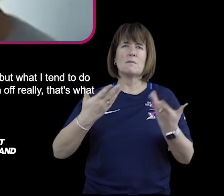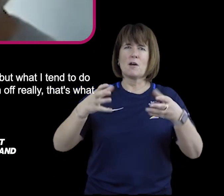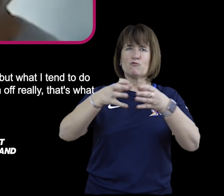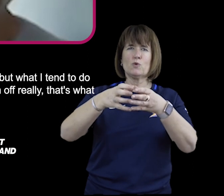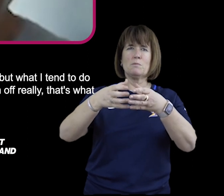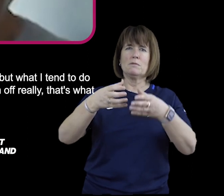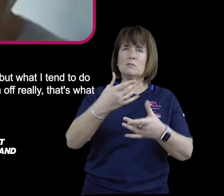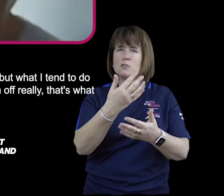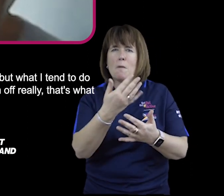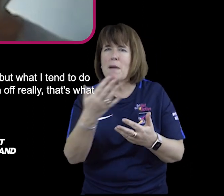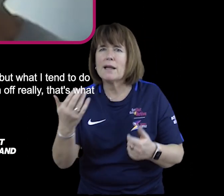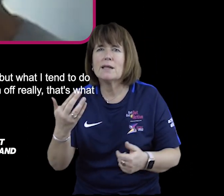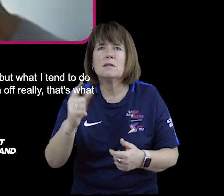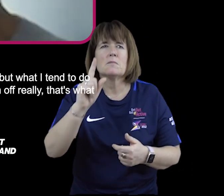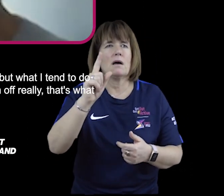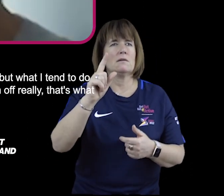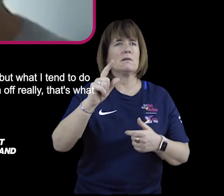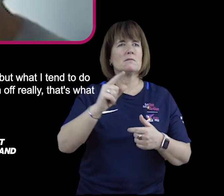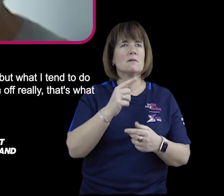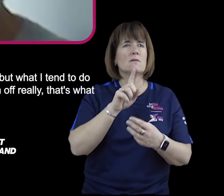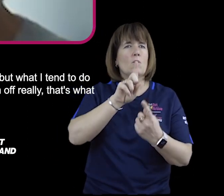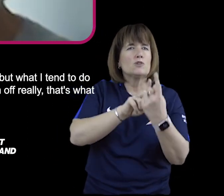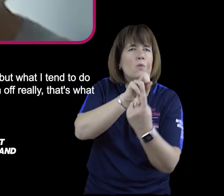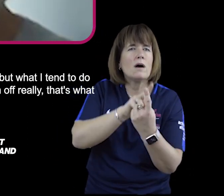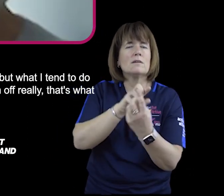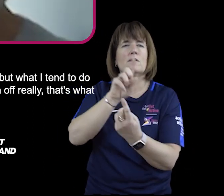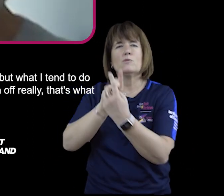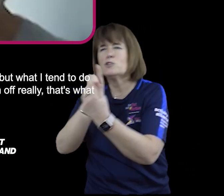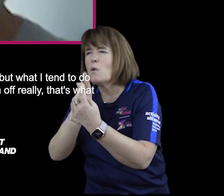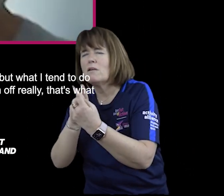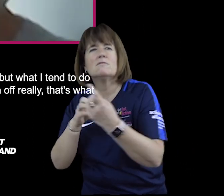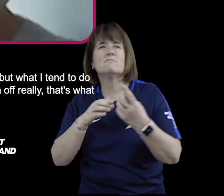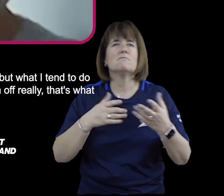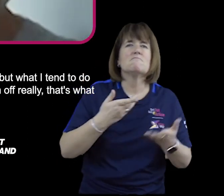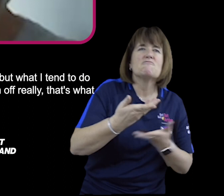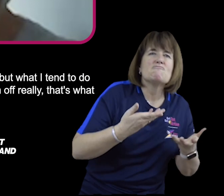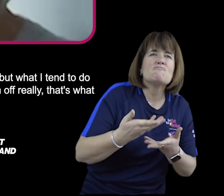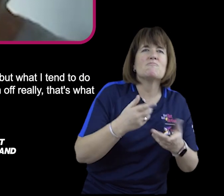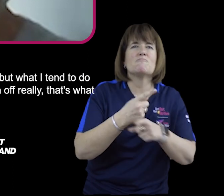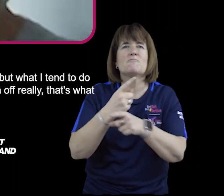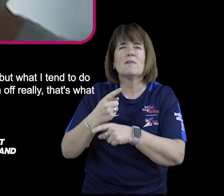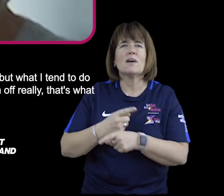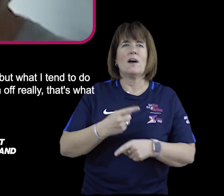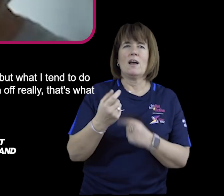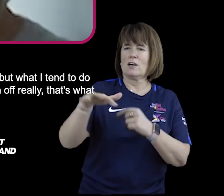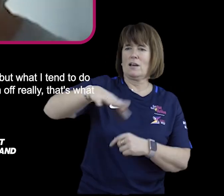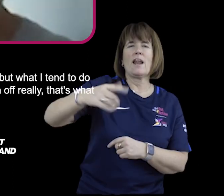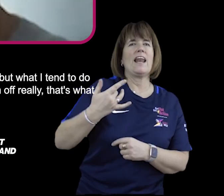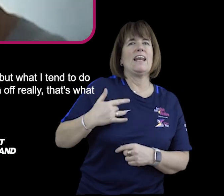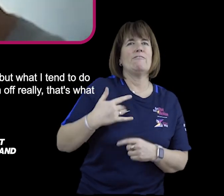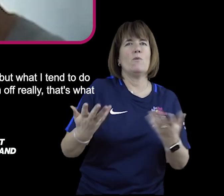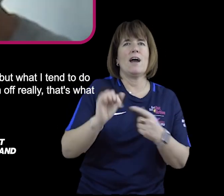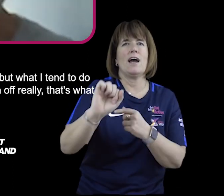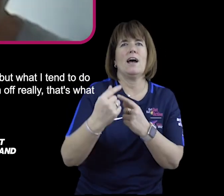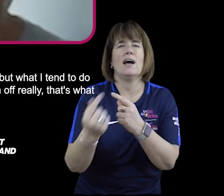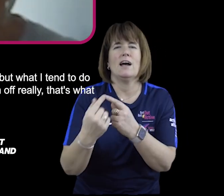have a lot in my group now. But what I tend to do is do one-to-ones. And then they go and find a group near where